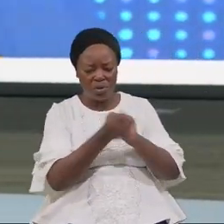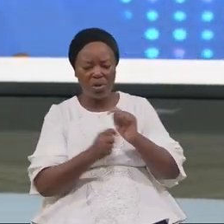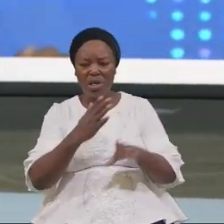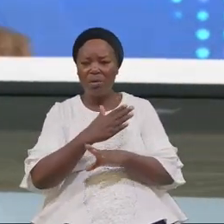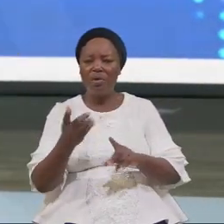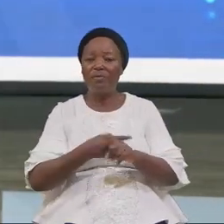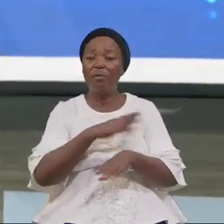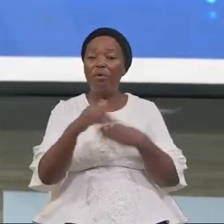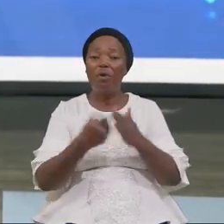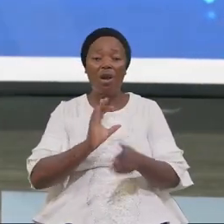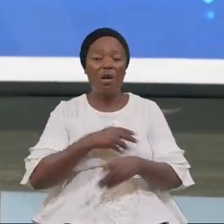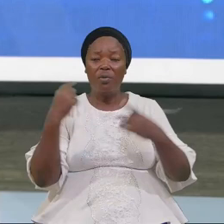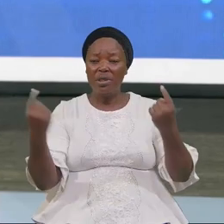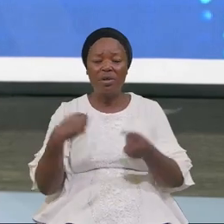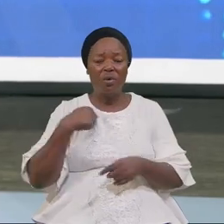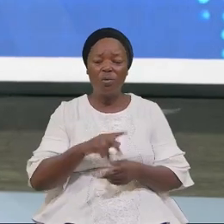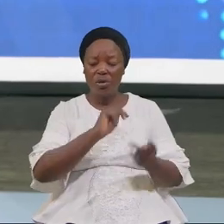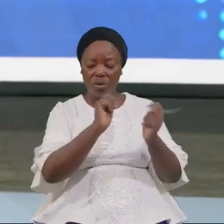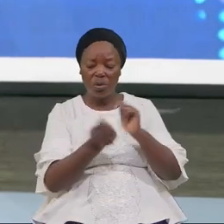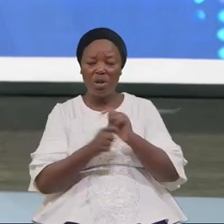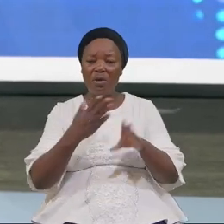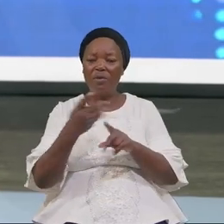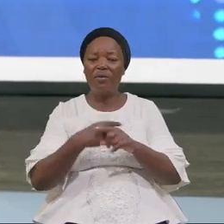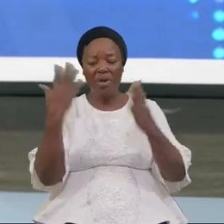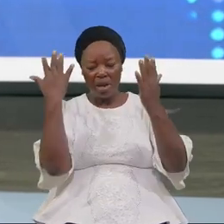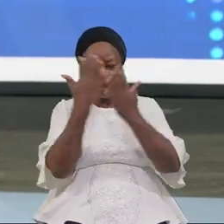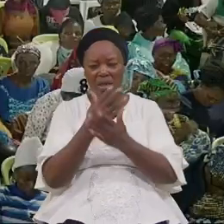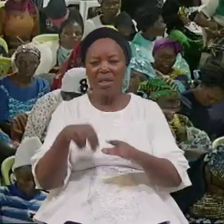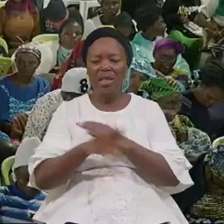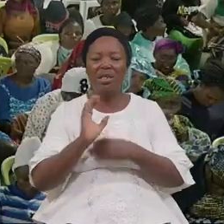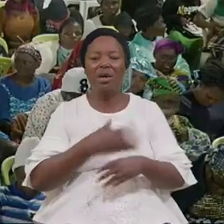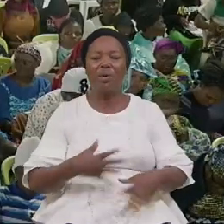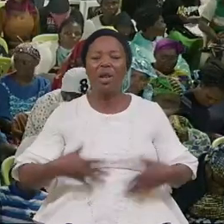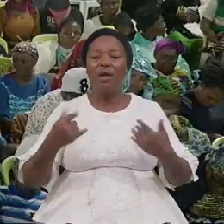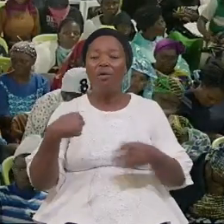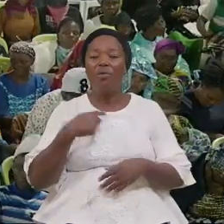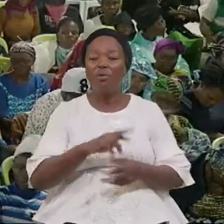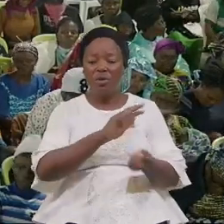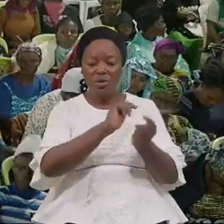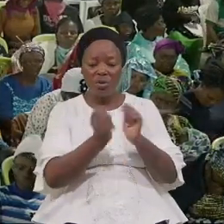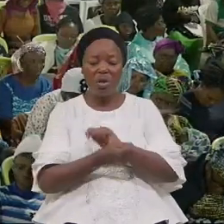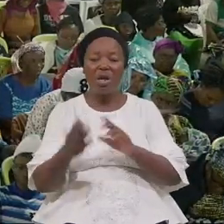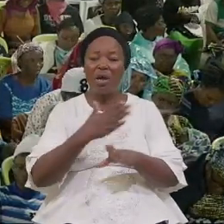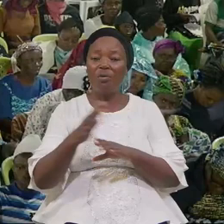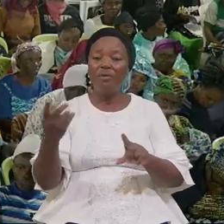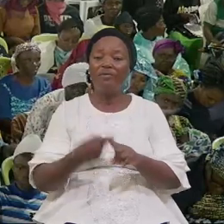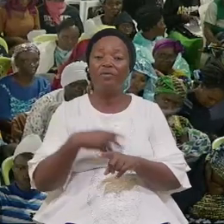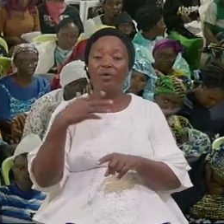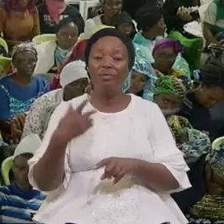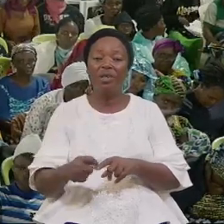We turn away from the darkness in our lives. We turn away from the